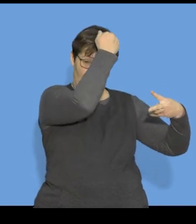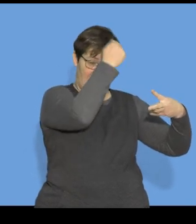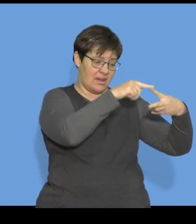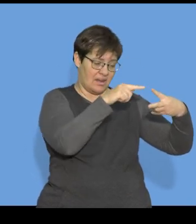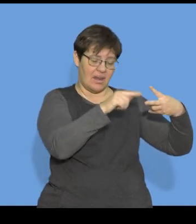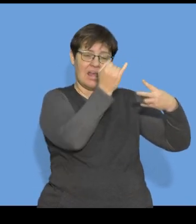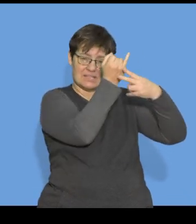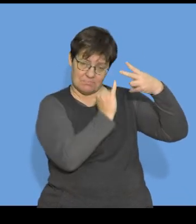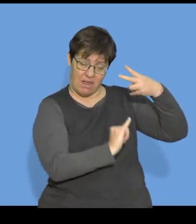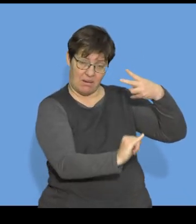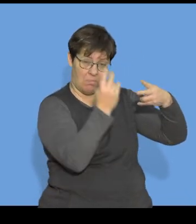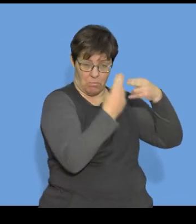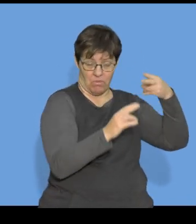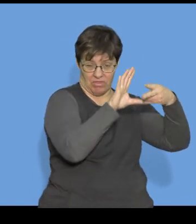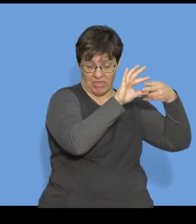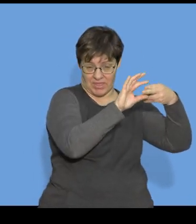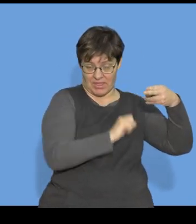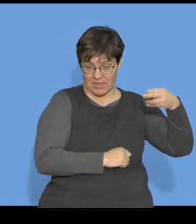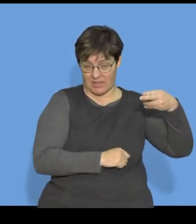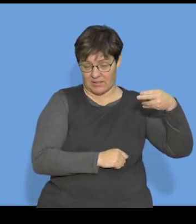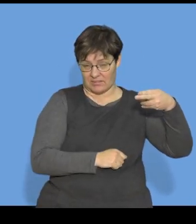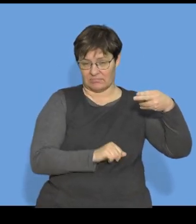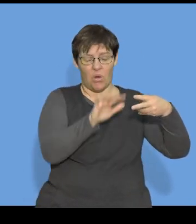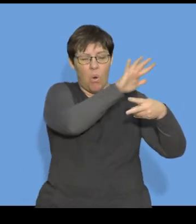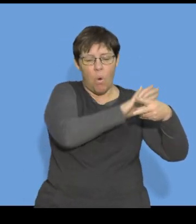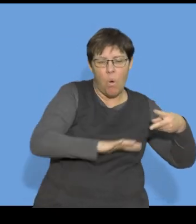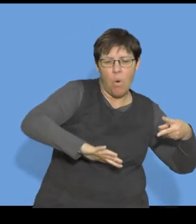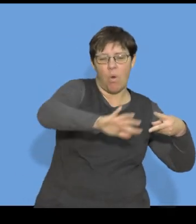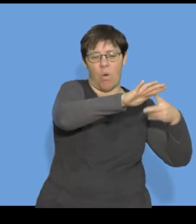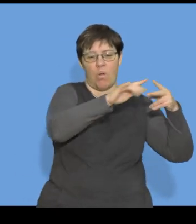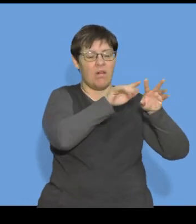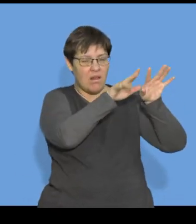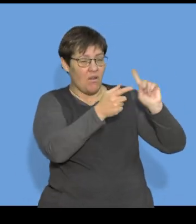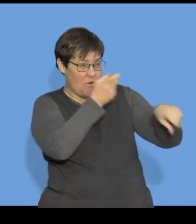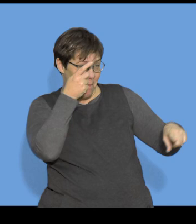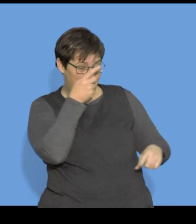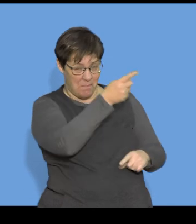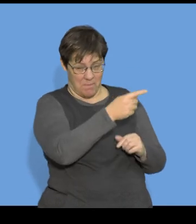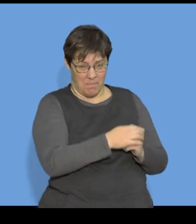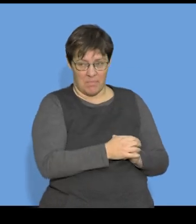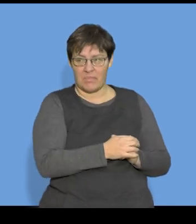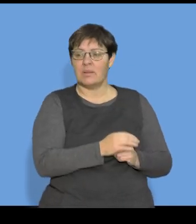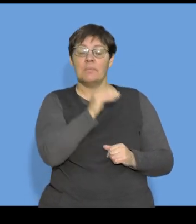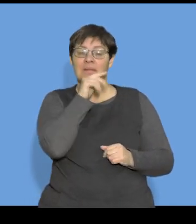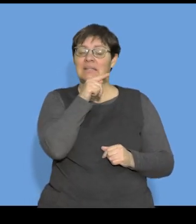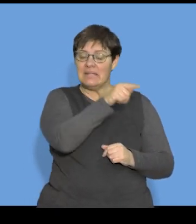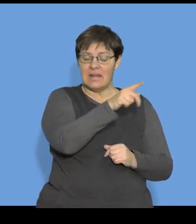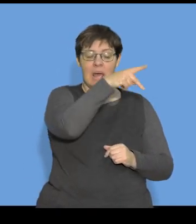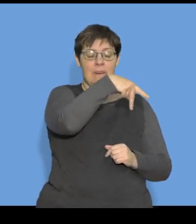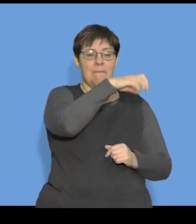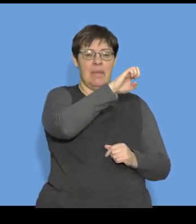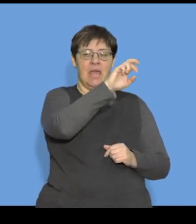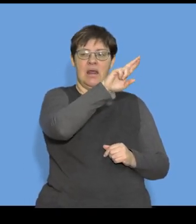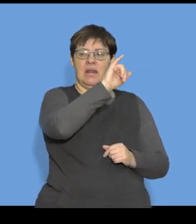the spinal cord. All the nerves that are from the brain and the spinal cord are referred to as the